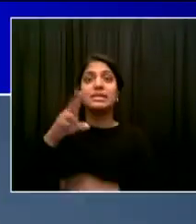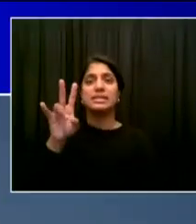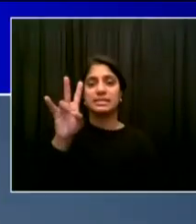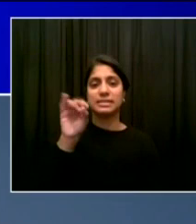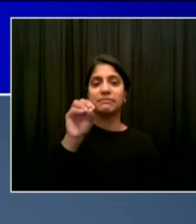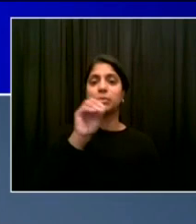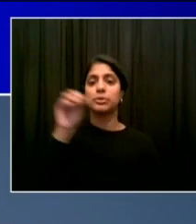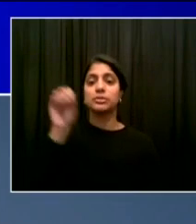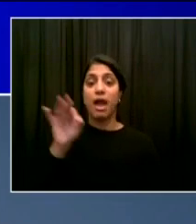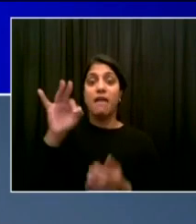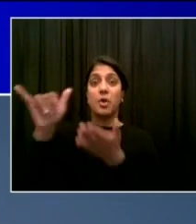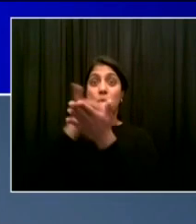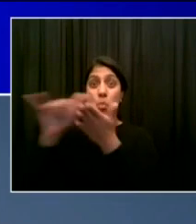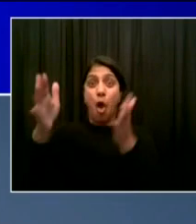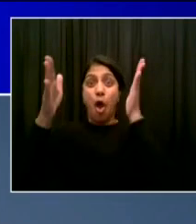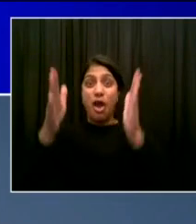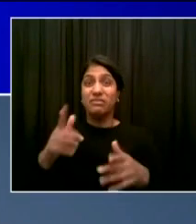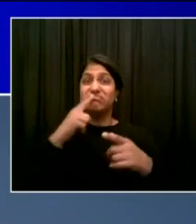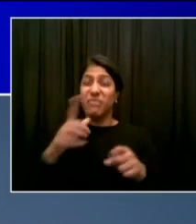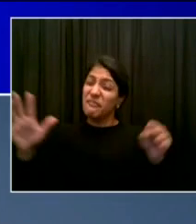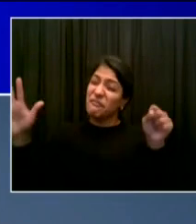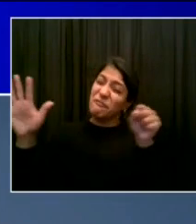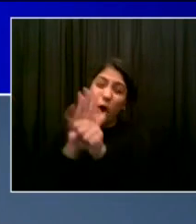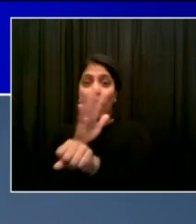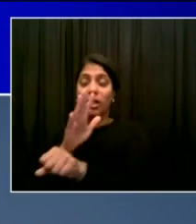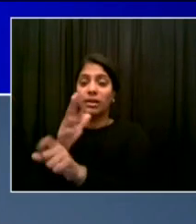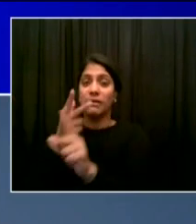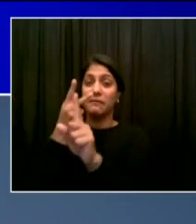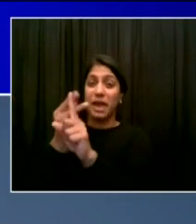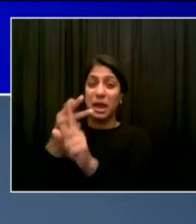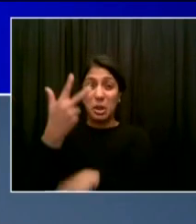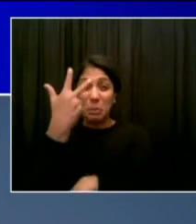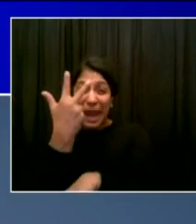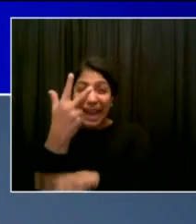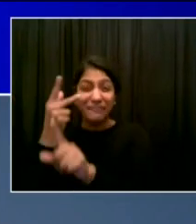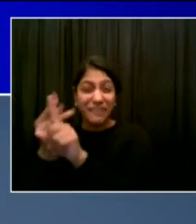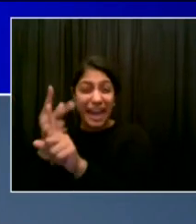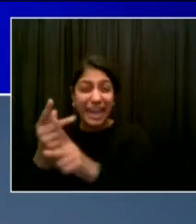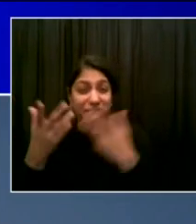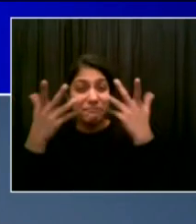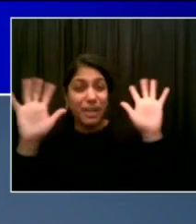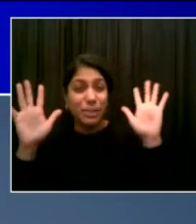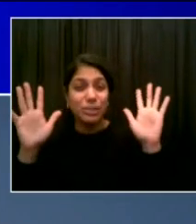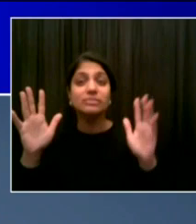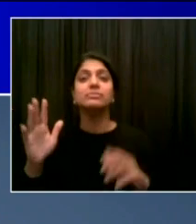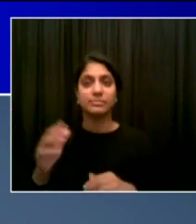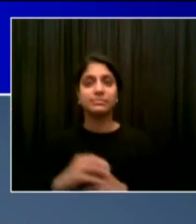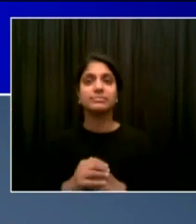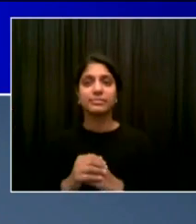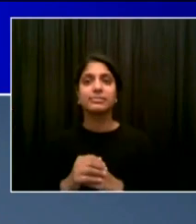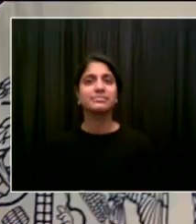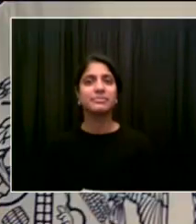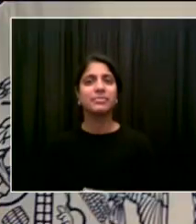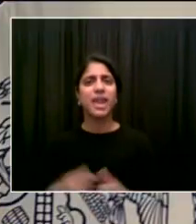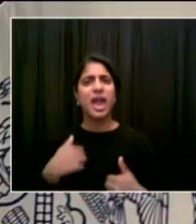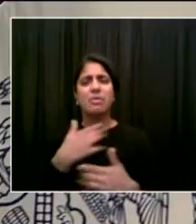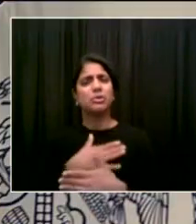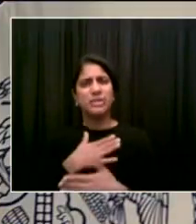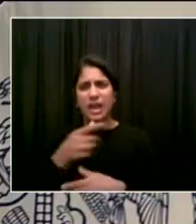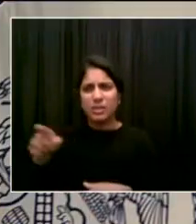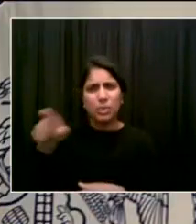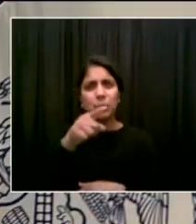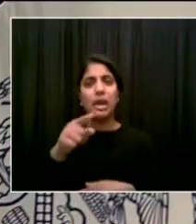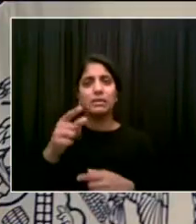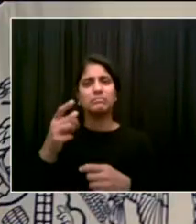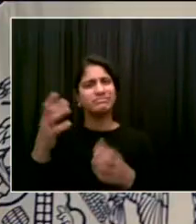today, 70% of all New York City residents are fully vaccinated. That's a very big deal. That good